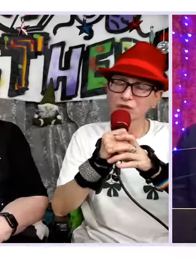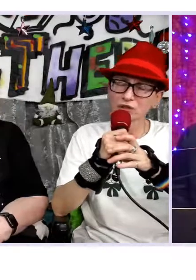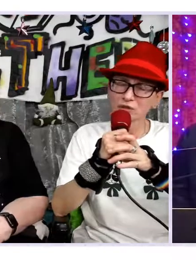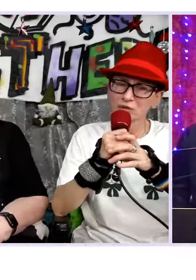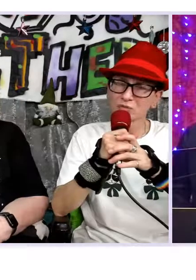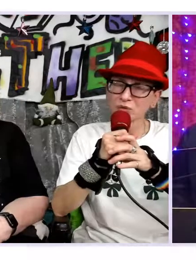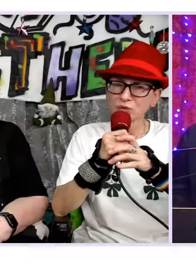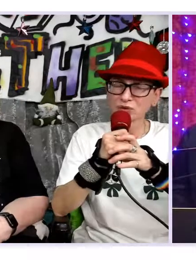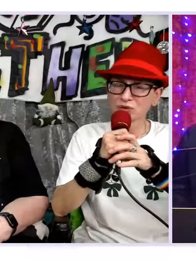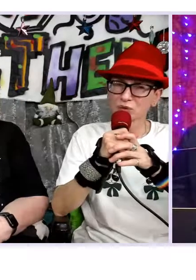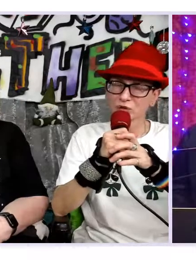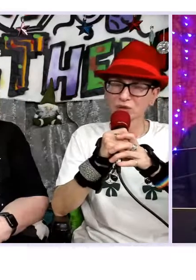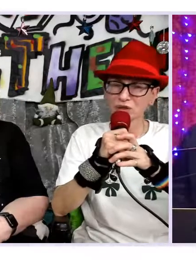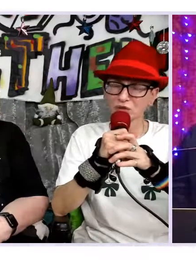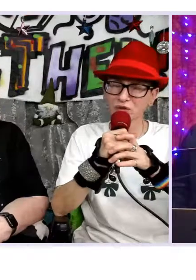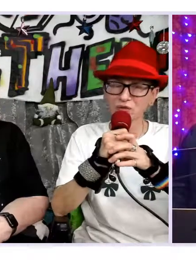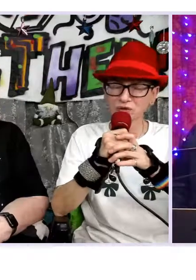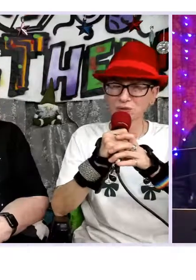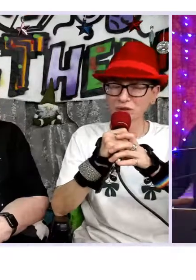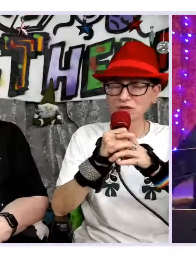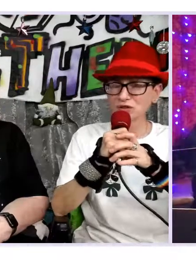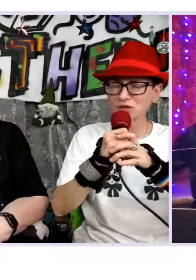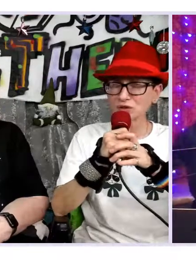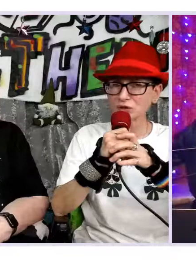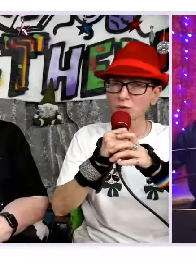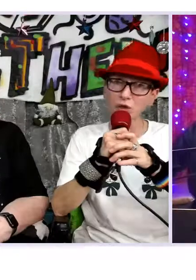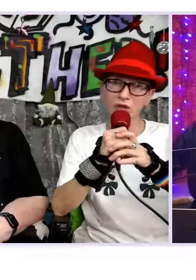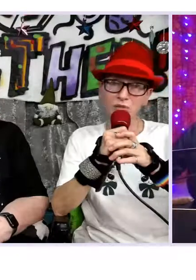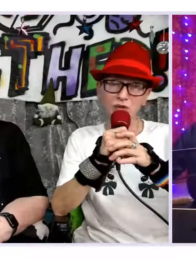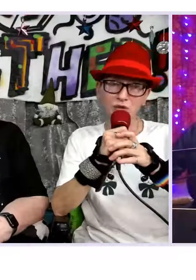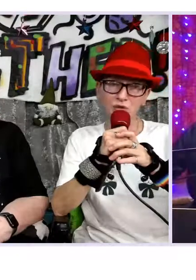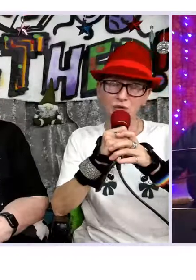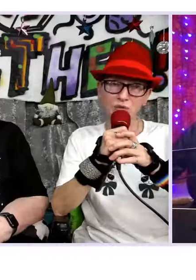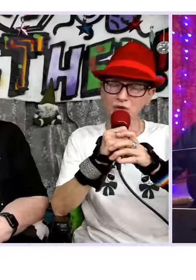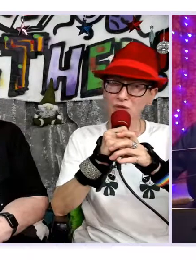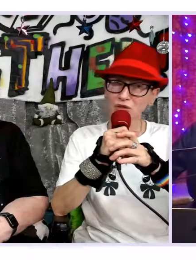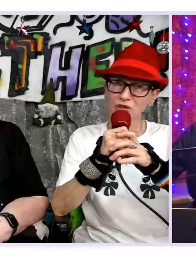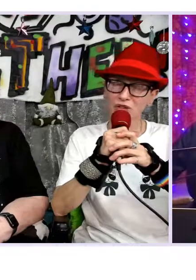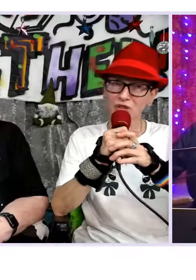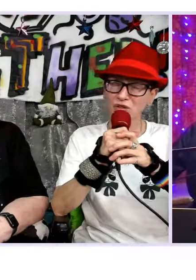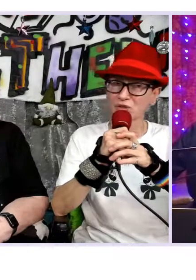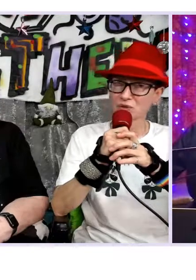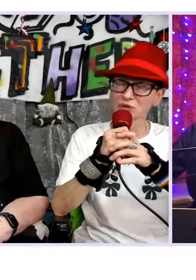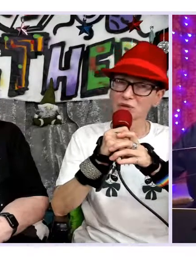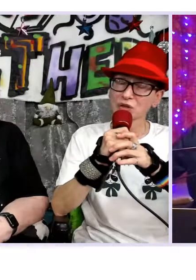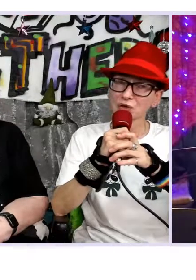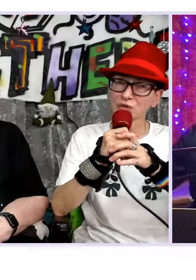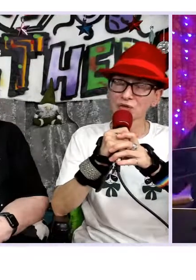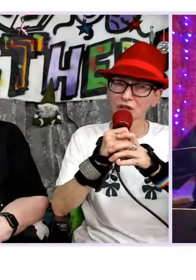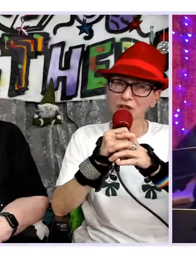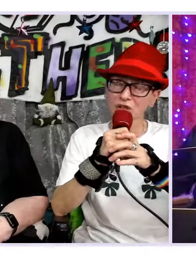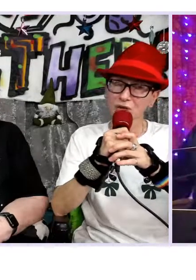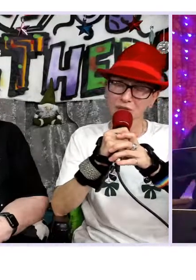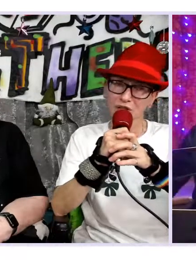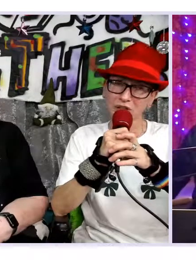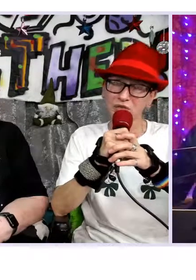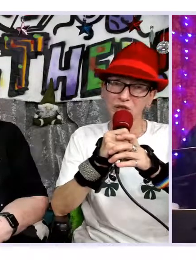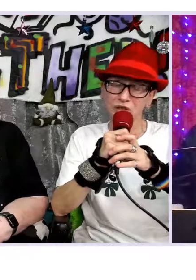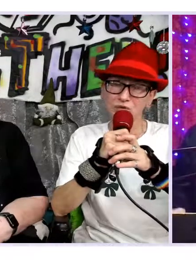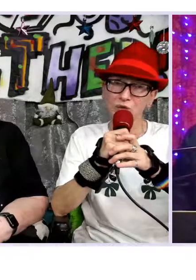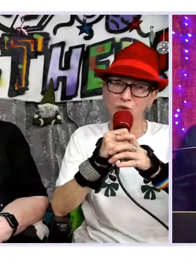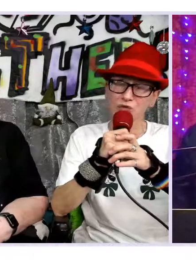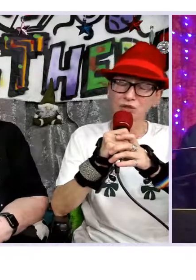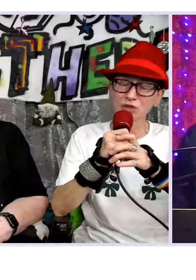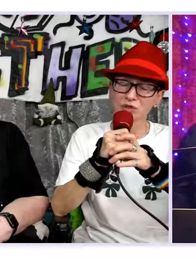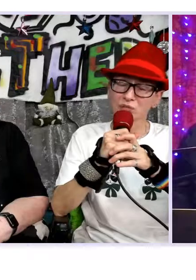don't really. I remember it all too well, even though it was 20 years ago, partly because, of course, my student debt is still so large that I'm going to have